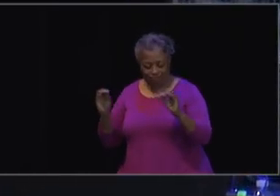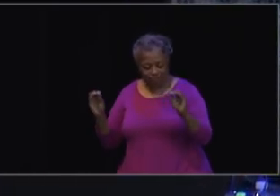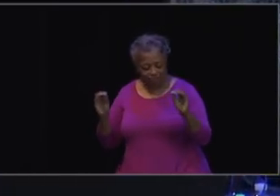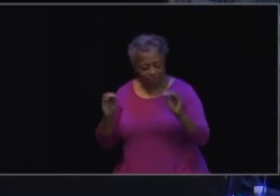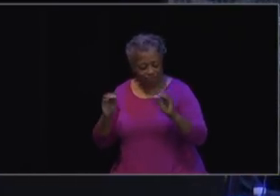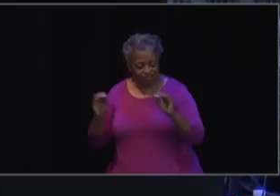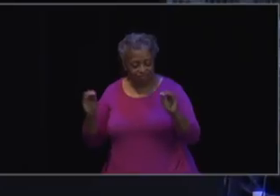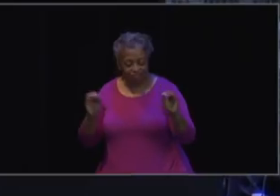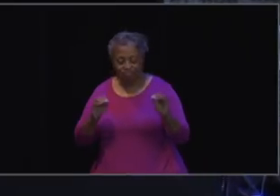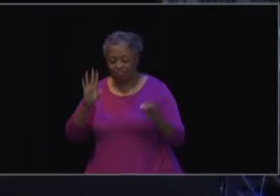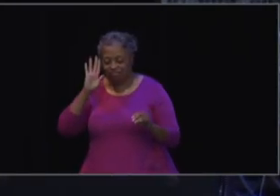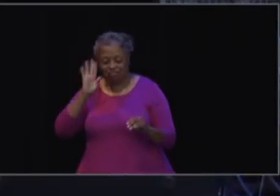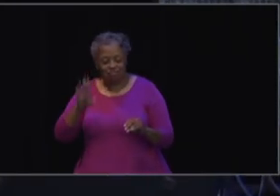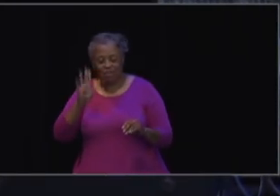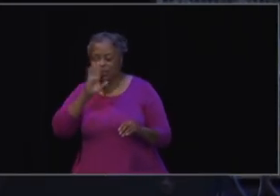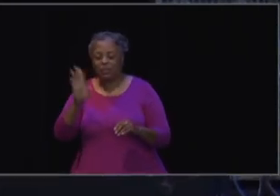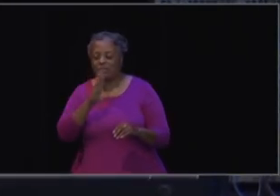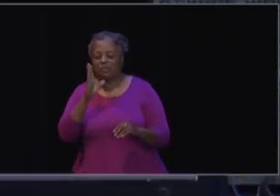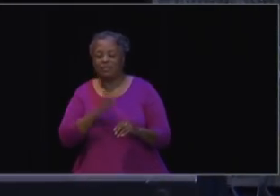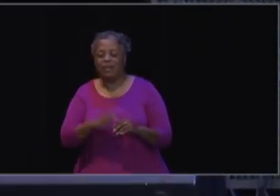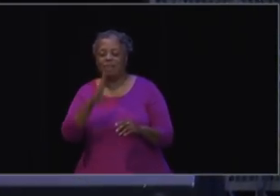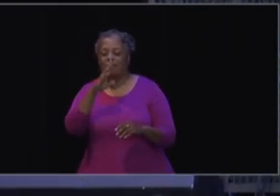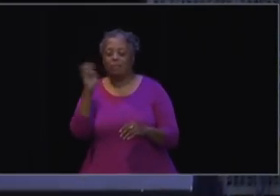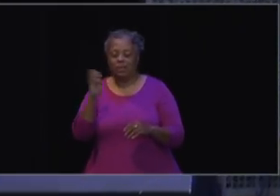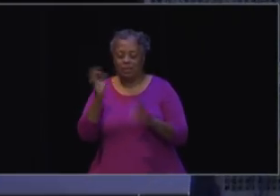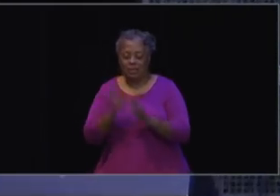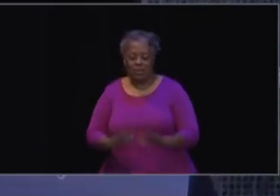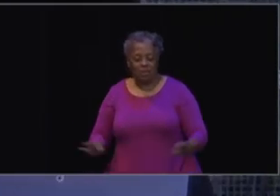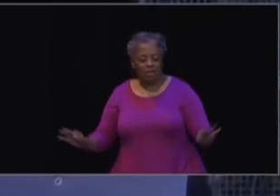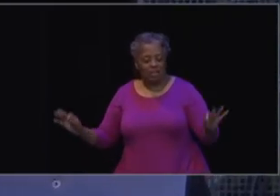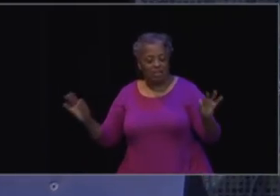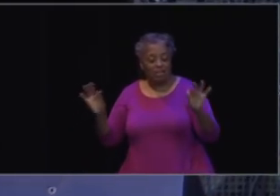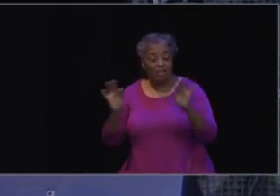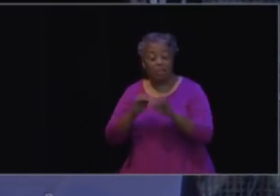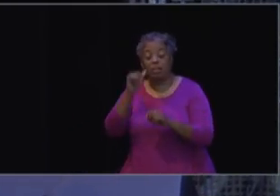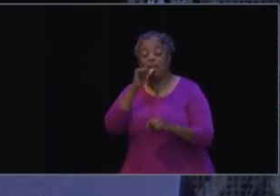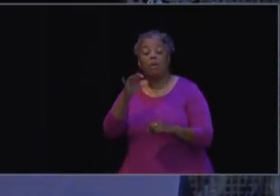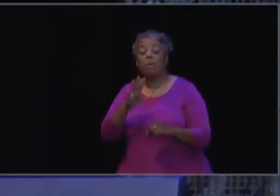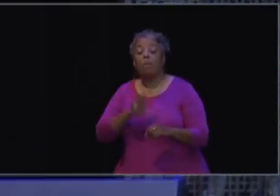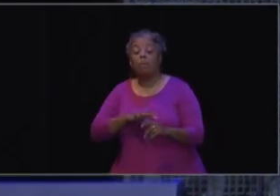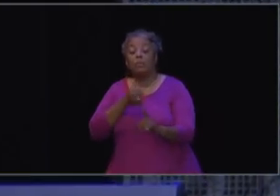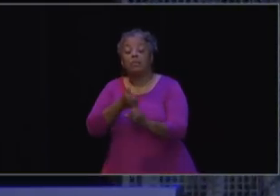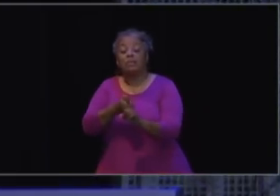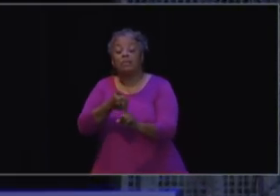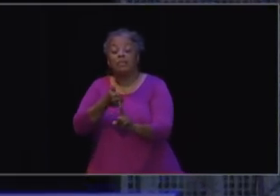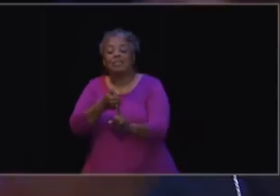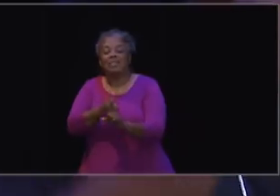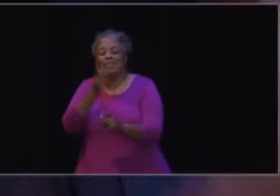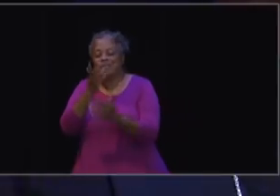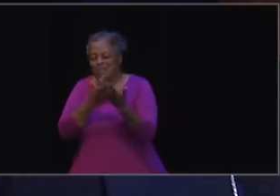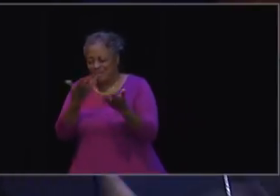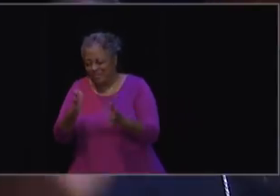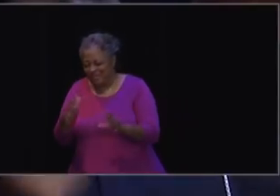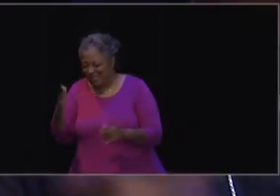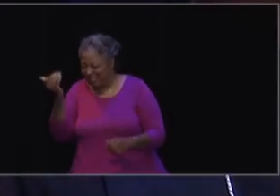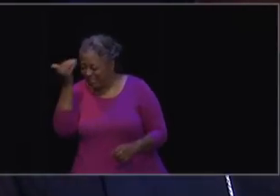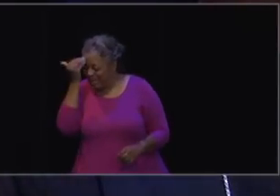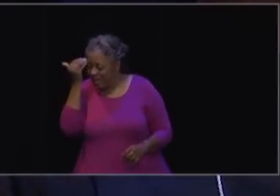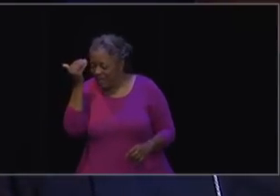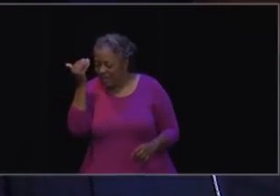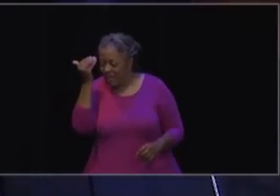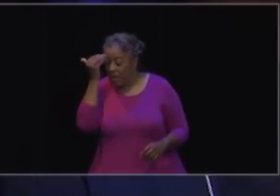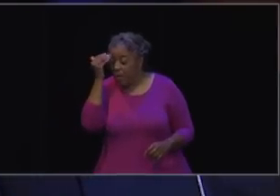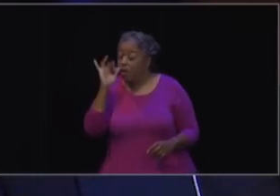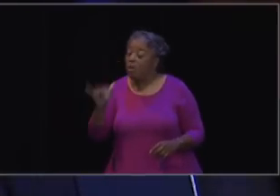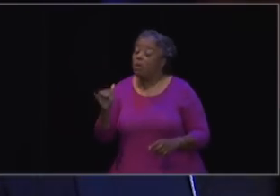She will never be. She is what you know. Tell yourself